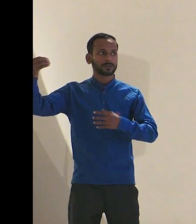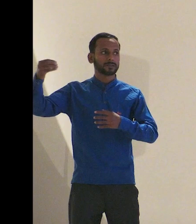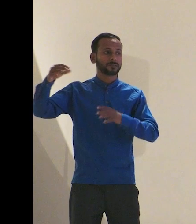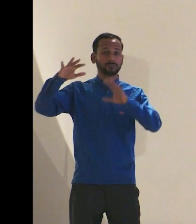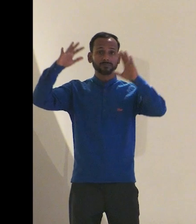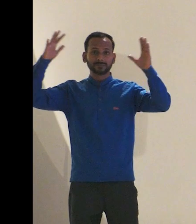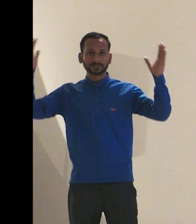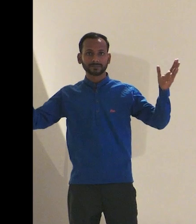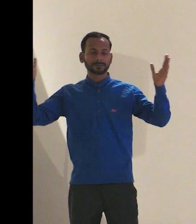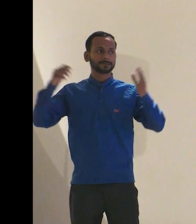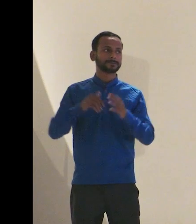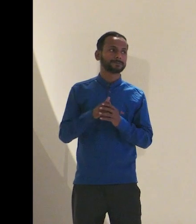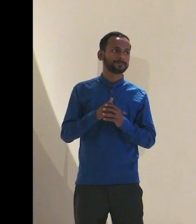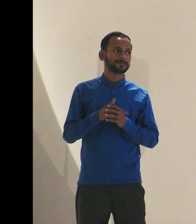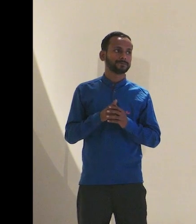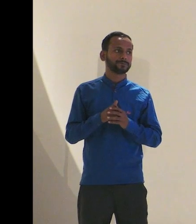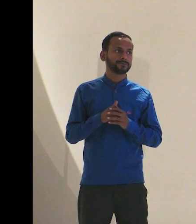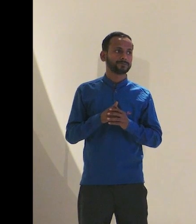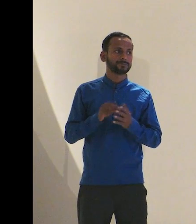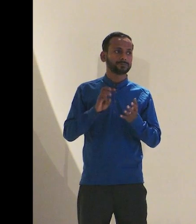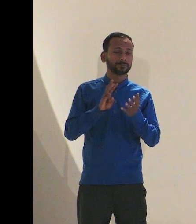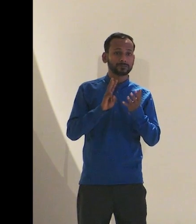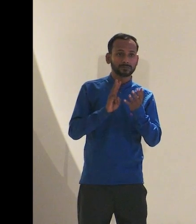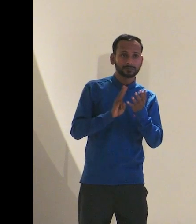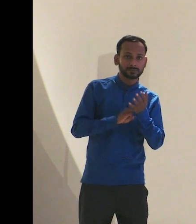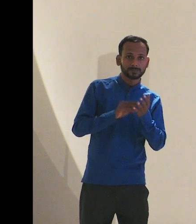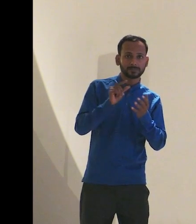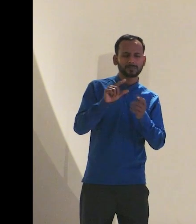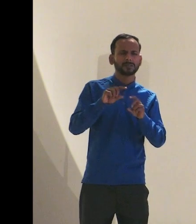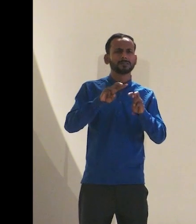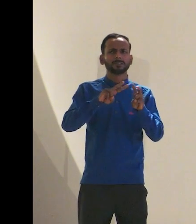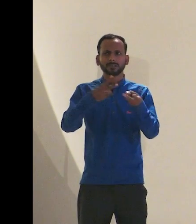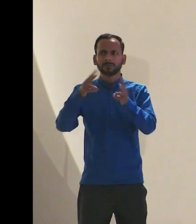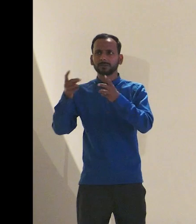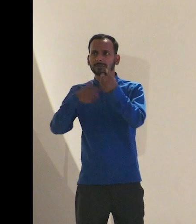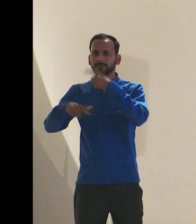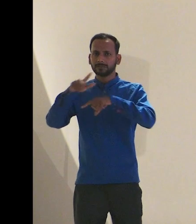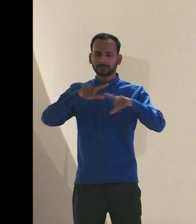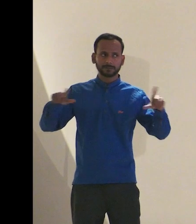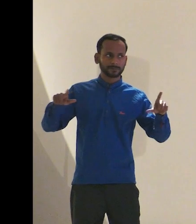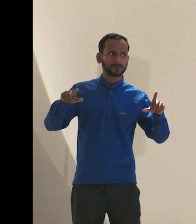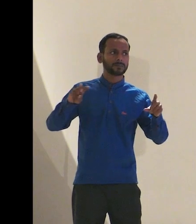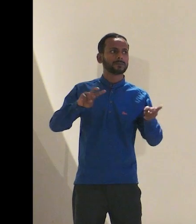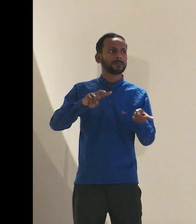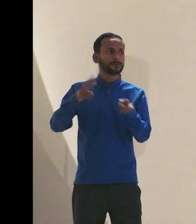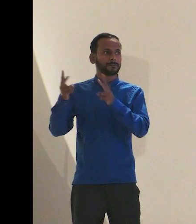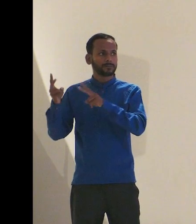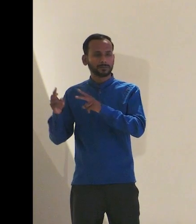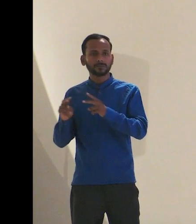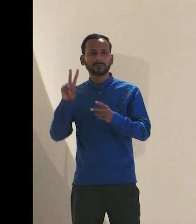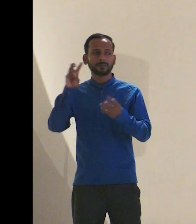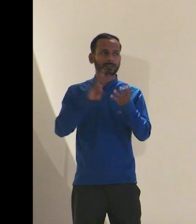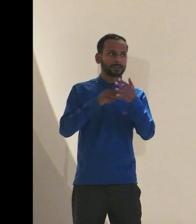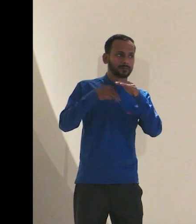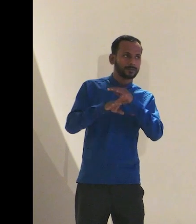to inhabit in multiple language universes. So there is a nostalgia for something called the Victoria Memorial Hall,